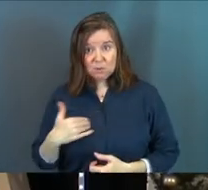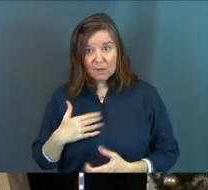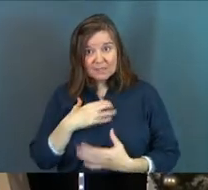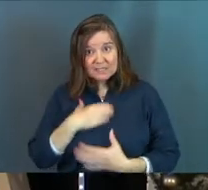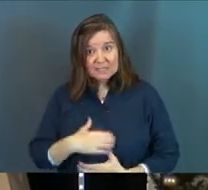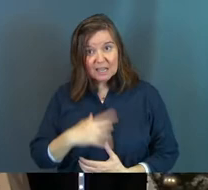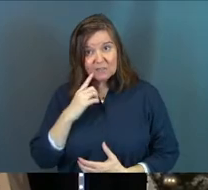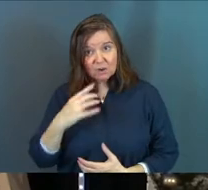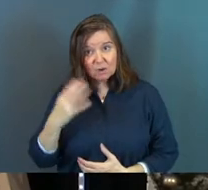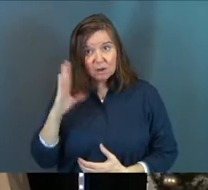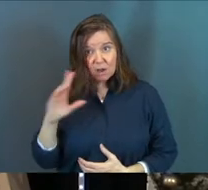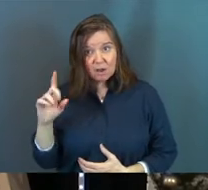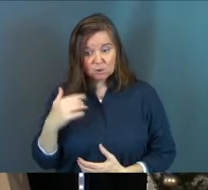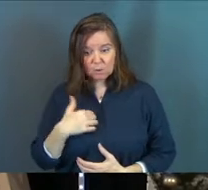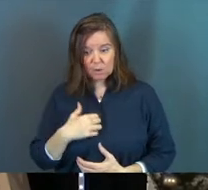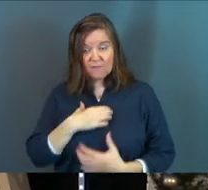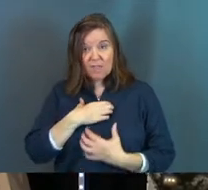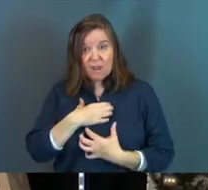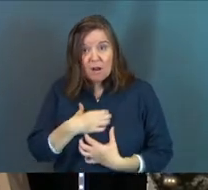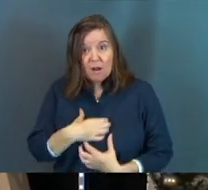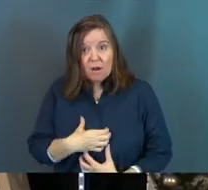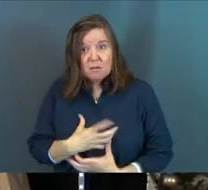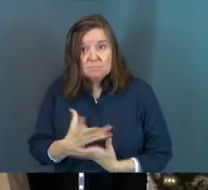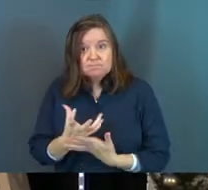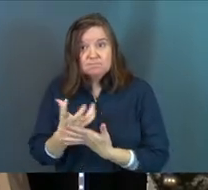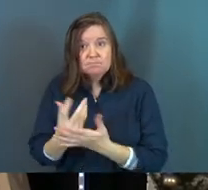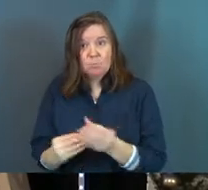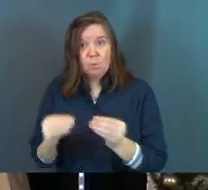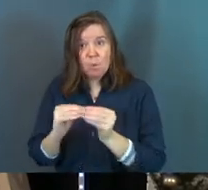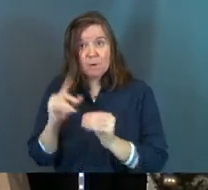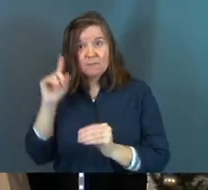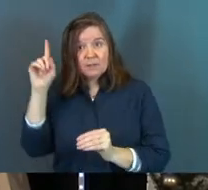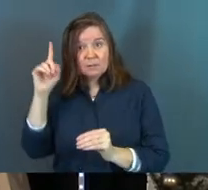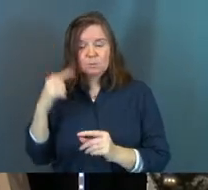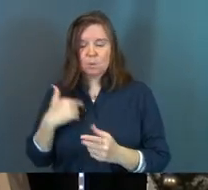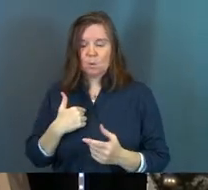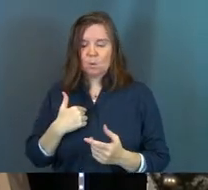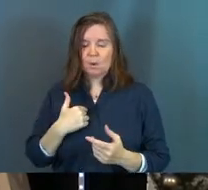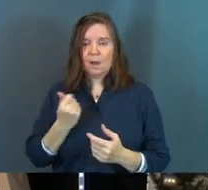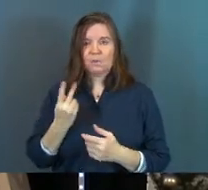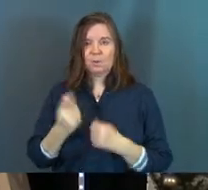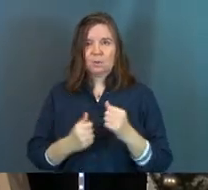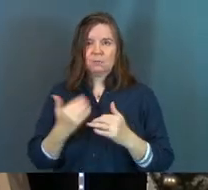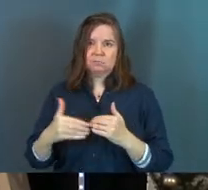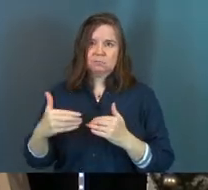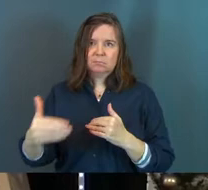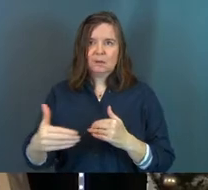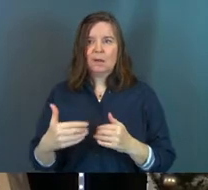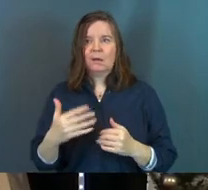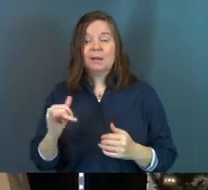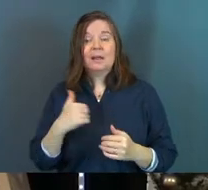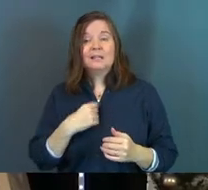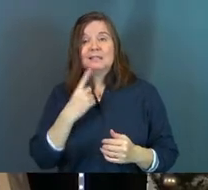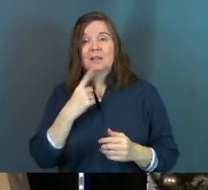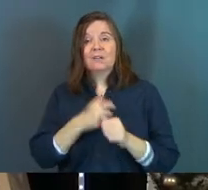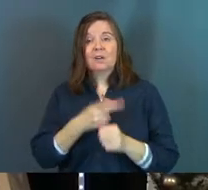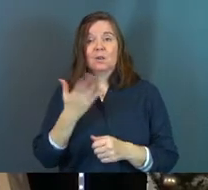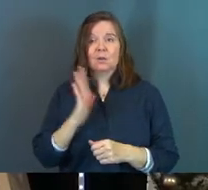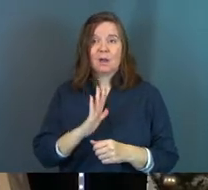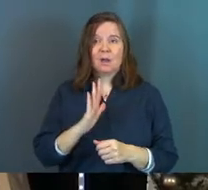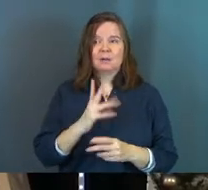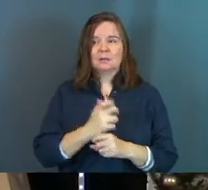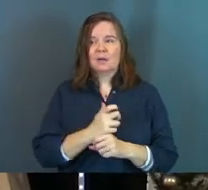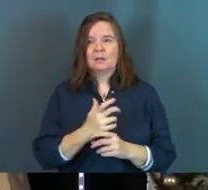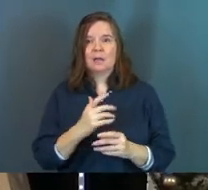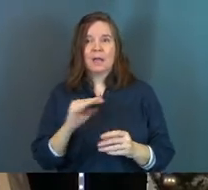that desire for God? Do you have that hunger for more of him? And so I went a couple years after that, and I, like I said, following God and